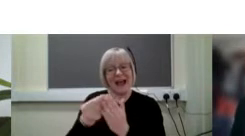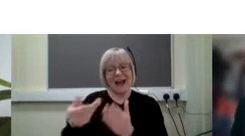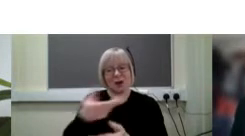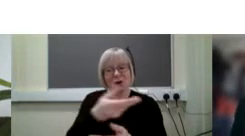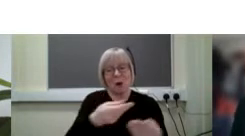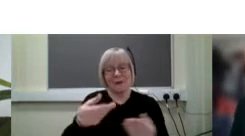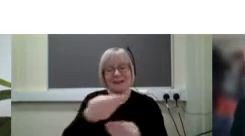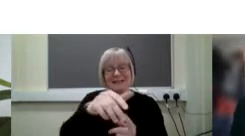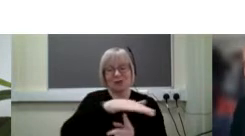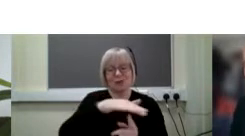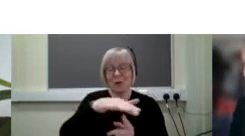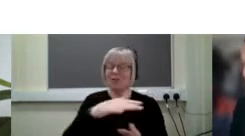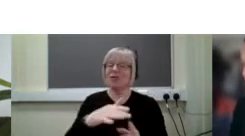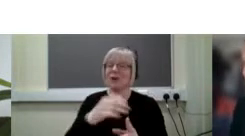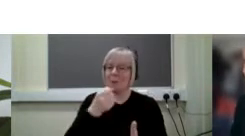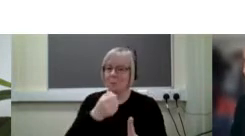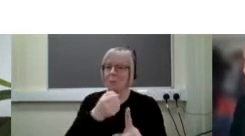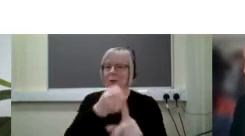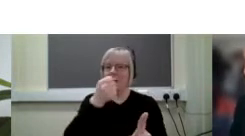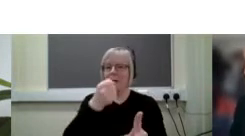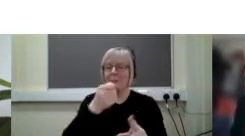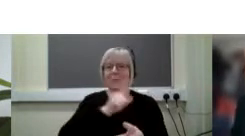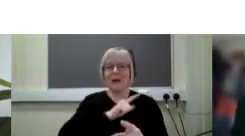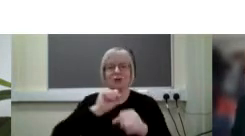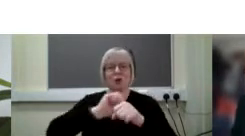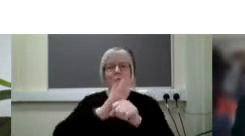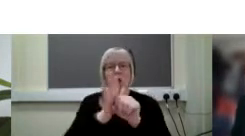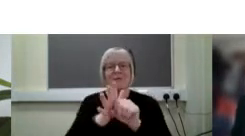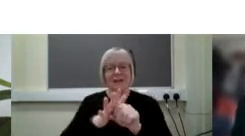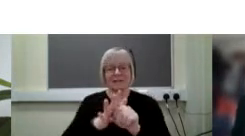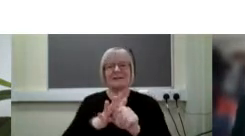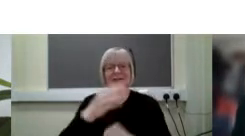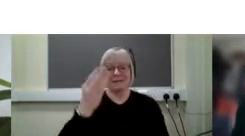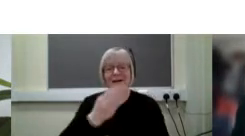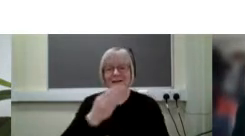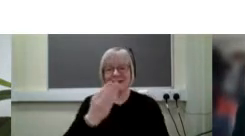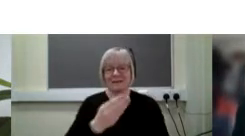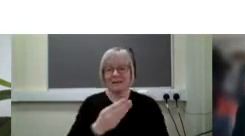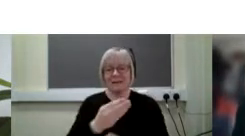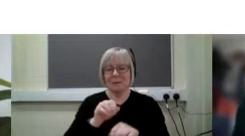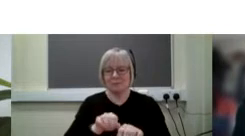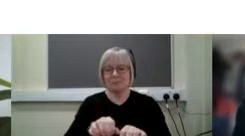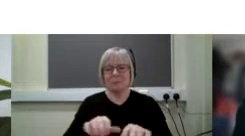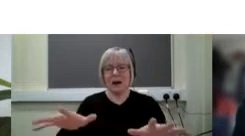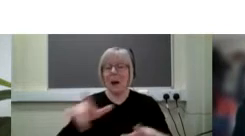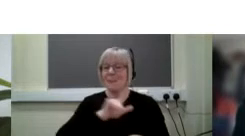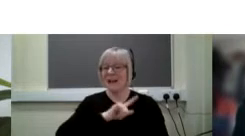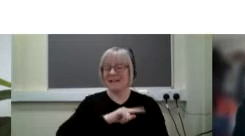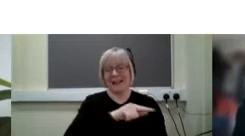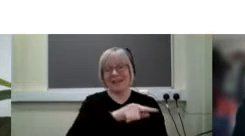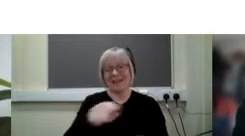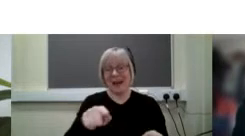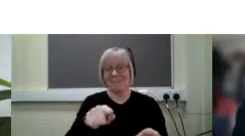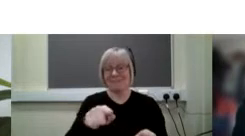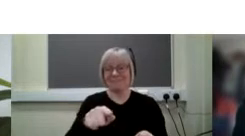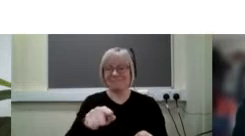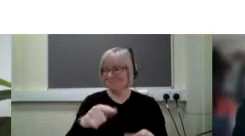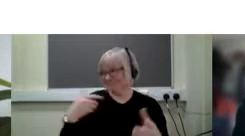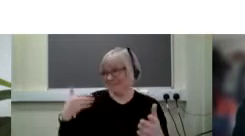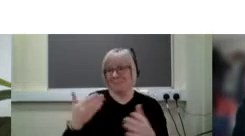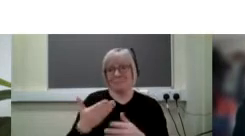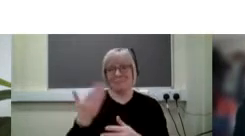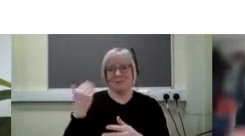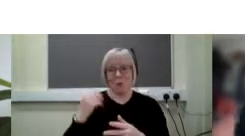impacted by COVID-19. But in many cases, because people with disabilities were already at a disadvantage, COVID